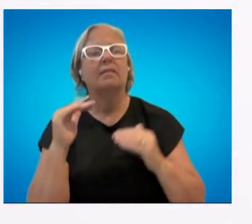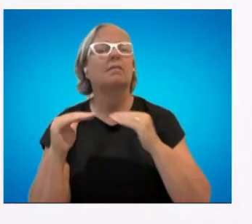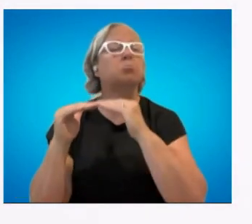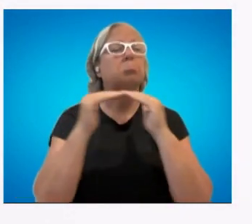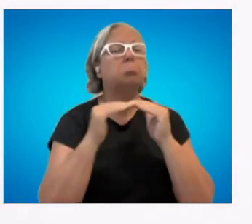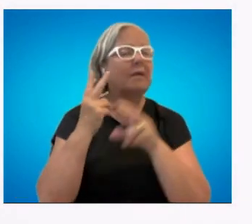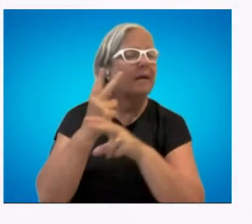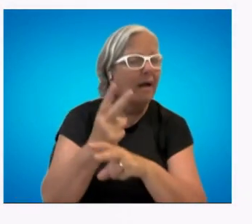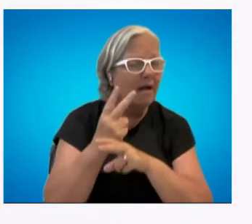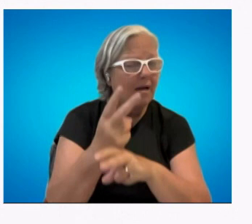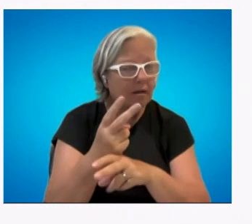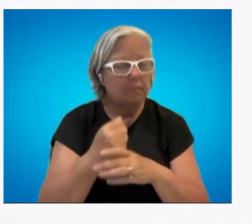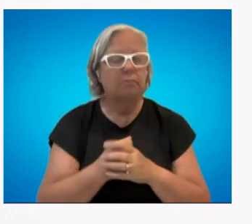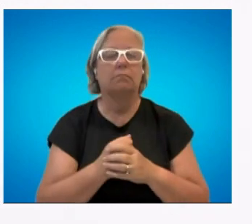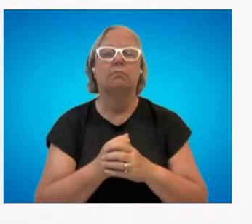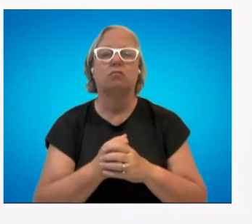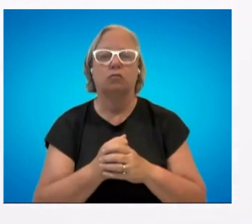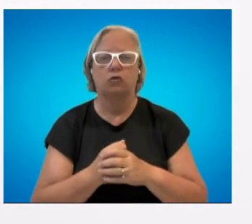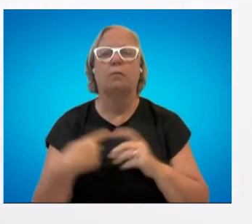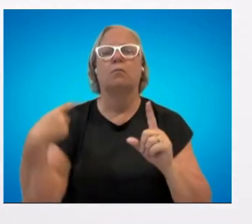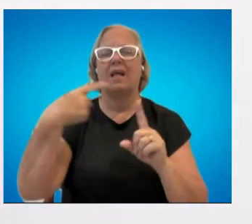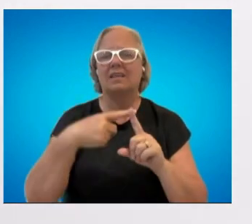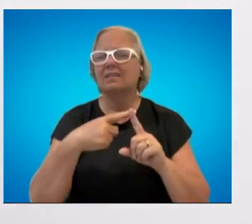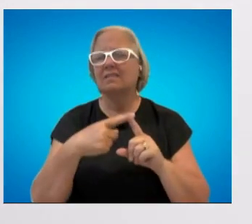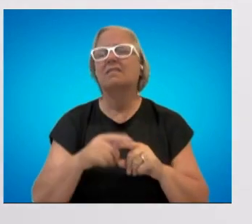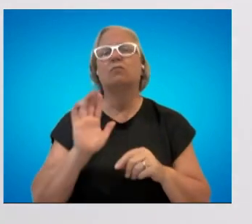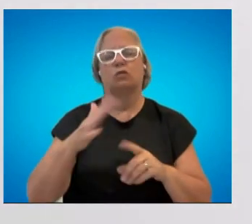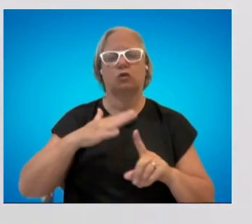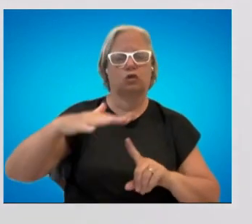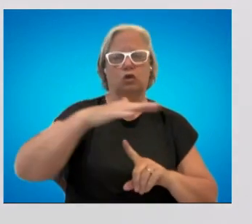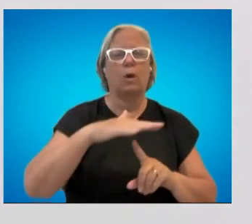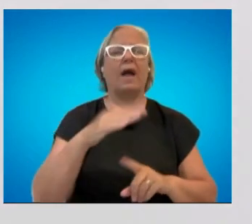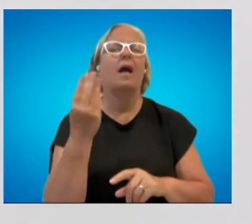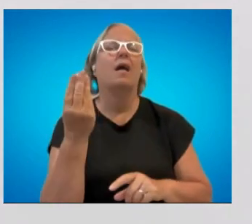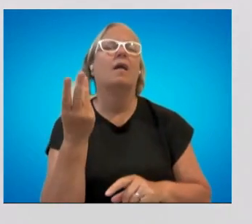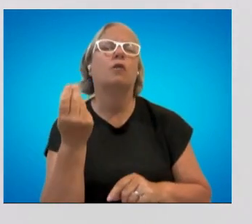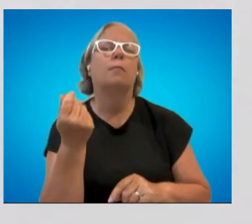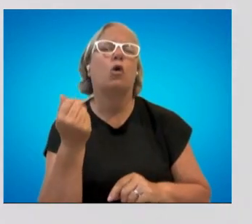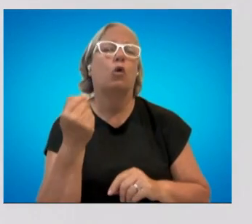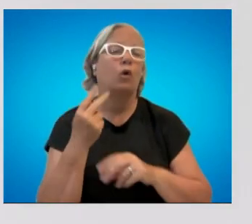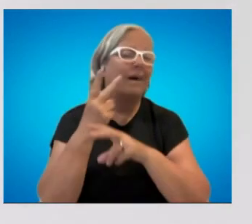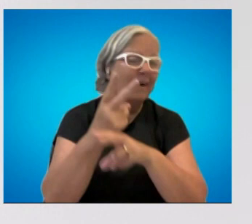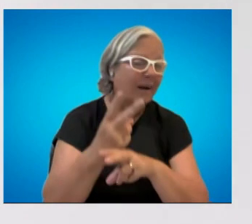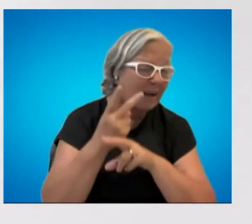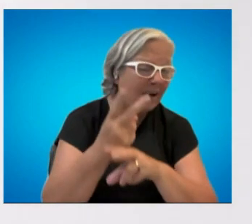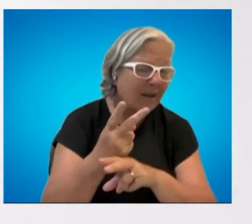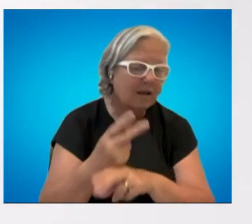will look on the socioeconomic costs of care, what kind of role formal